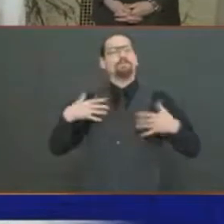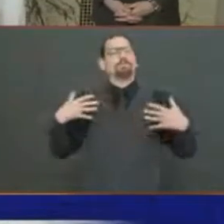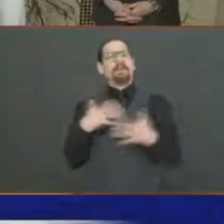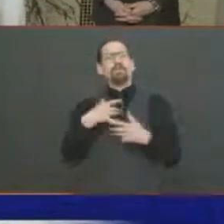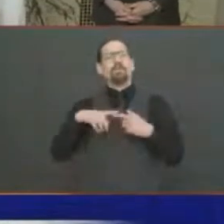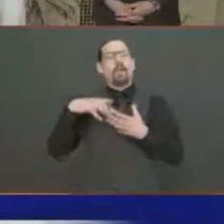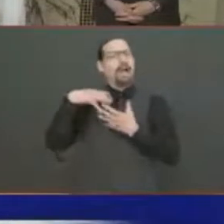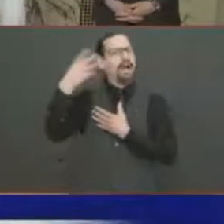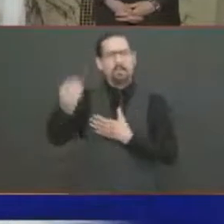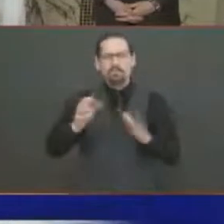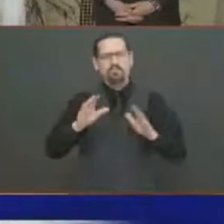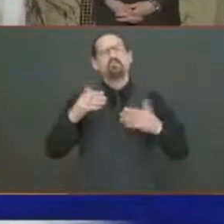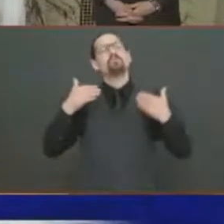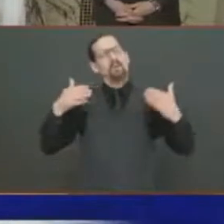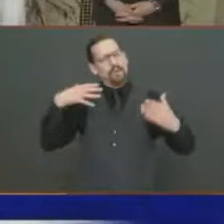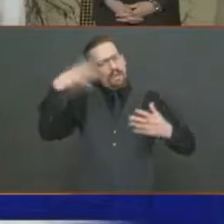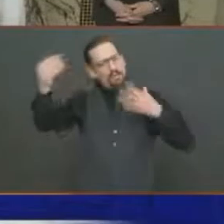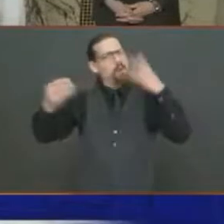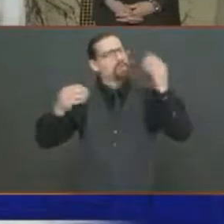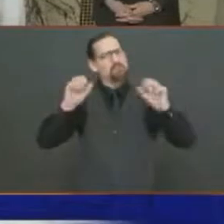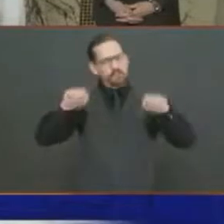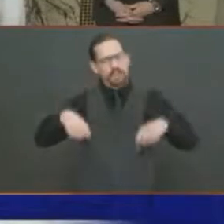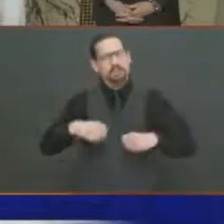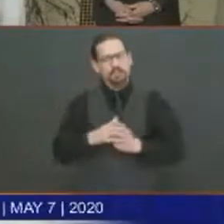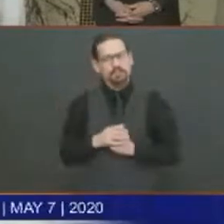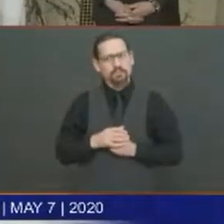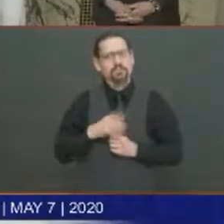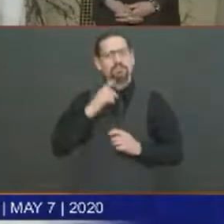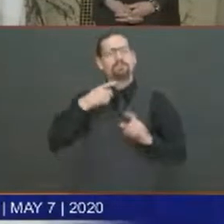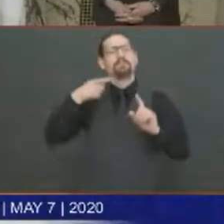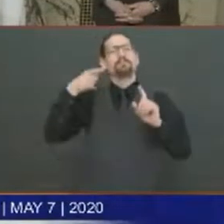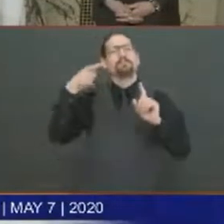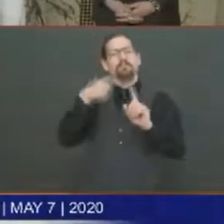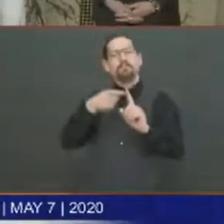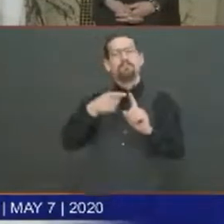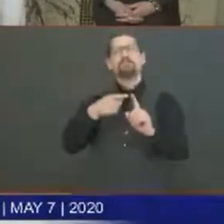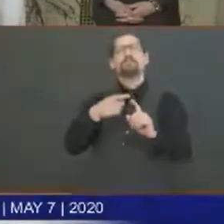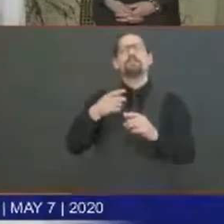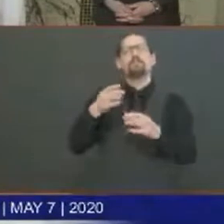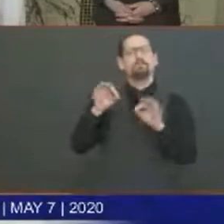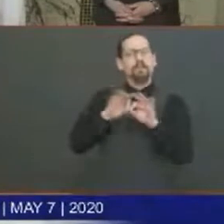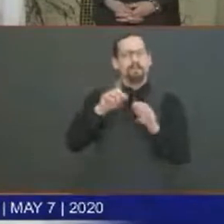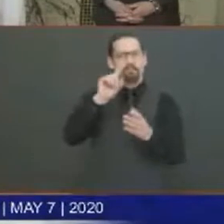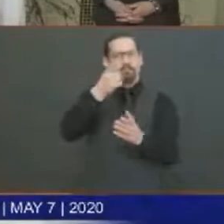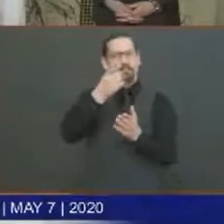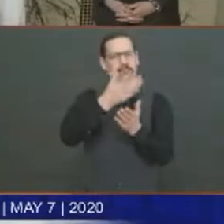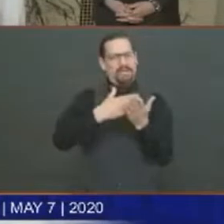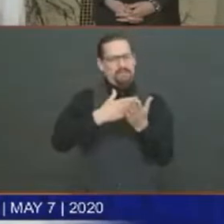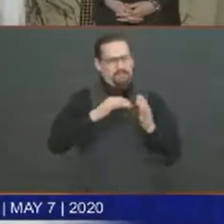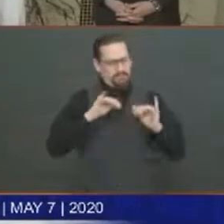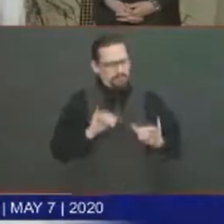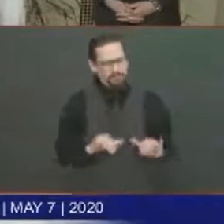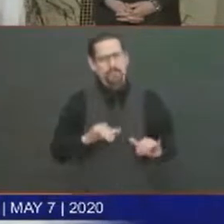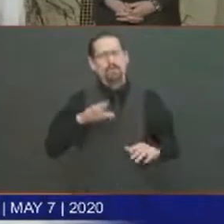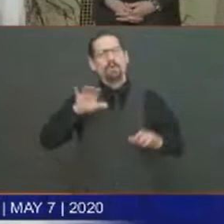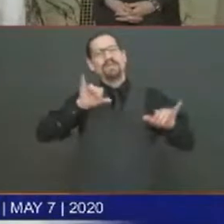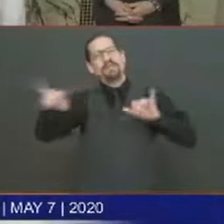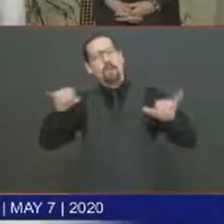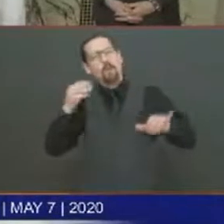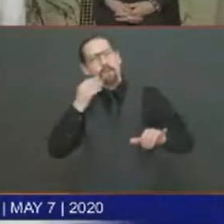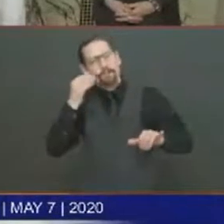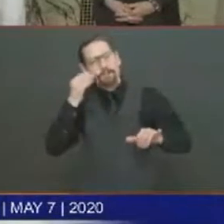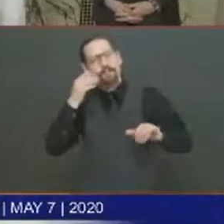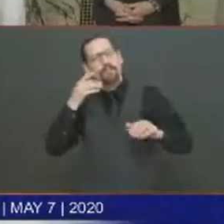I said, in the first phase, we want to keep our network small. By now, we've all gotten into the habit